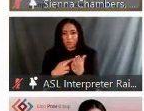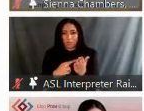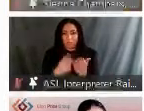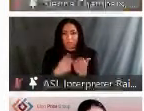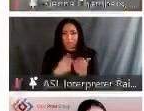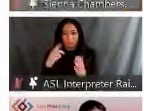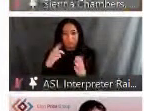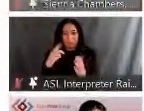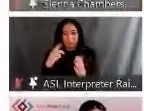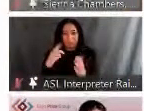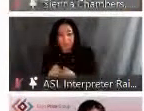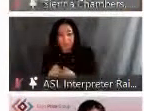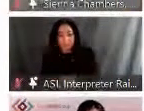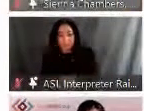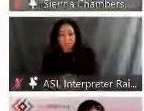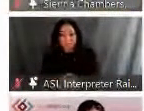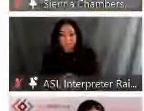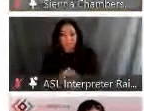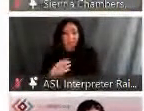families. And